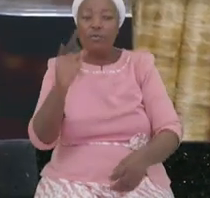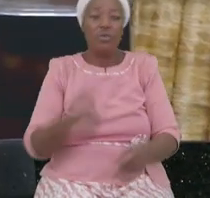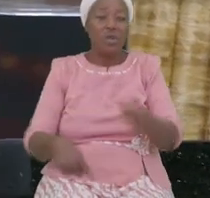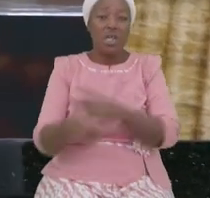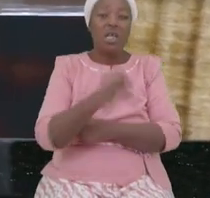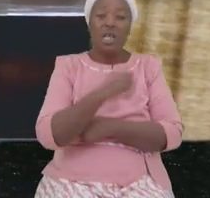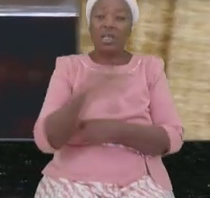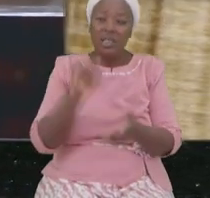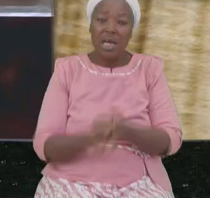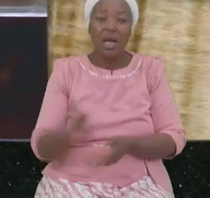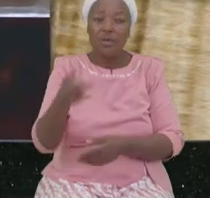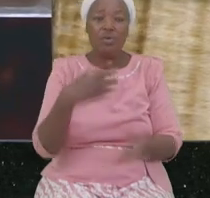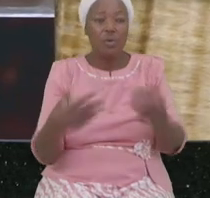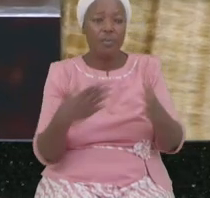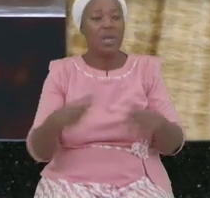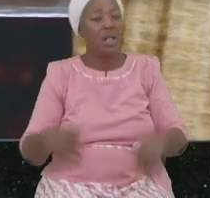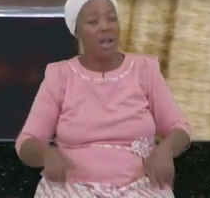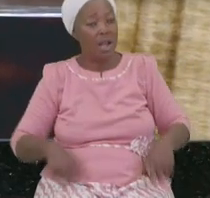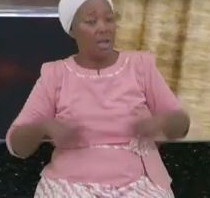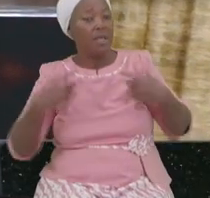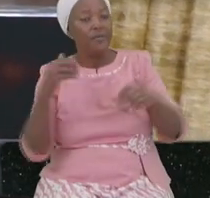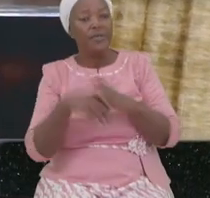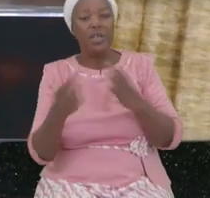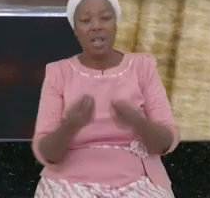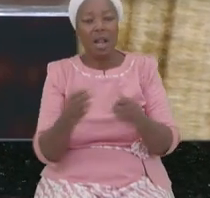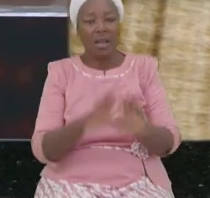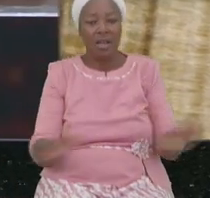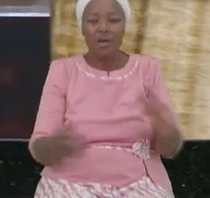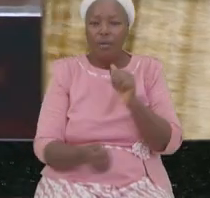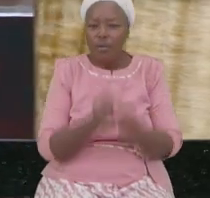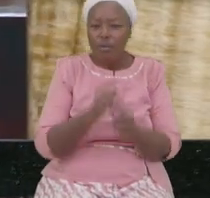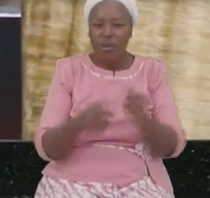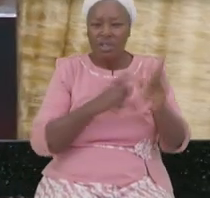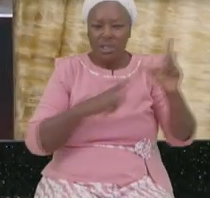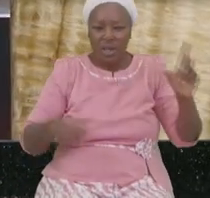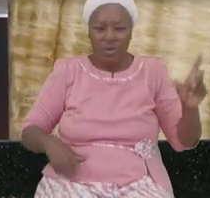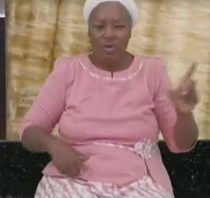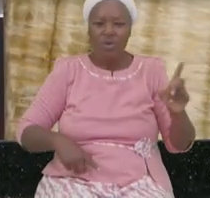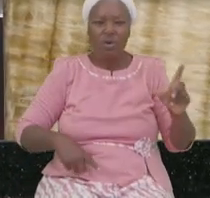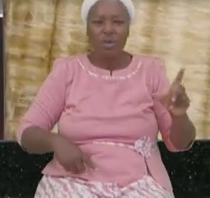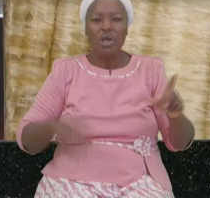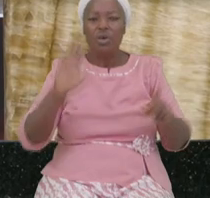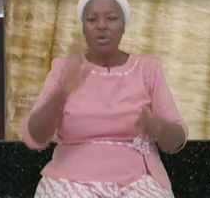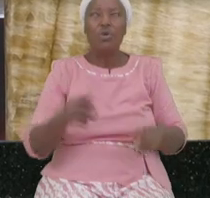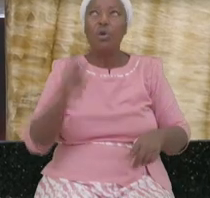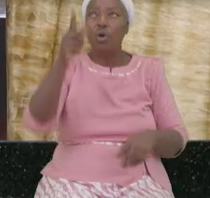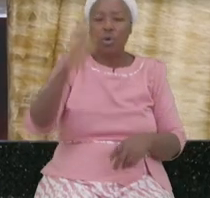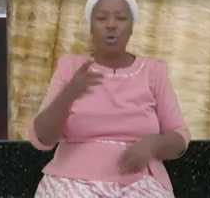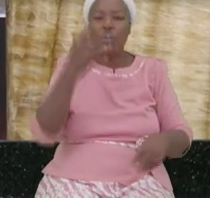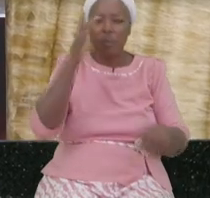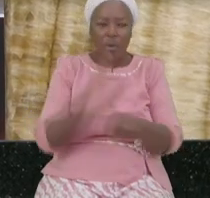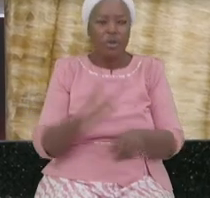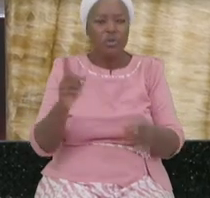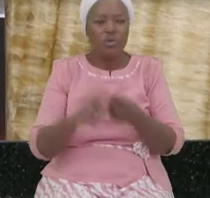thou mayest dwell in the land which the Lord thy God sware unto